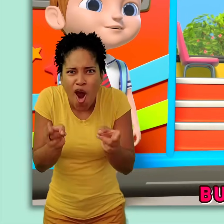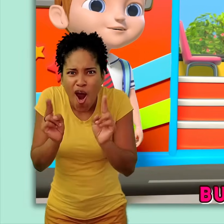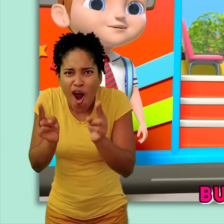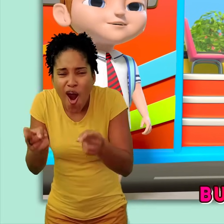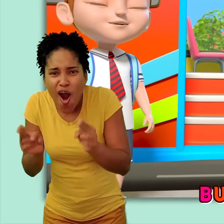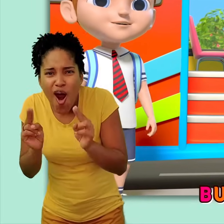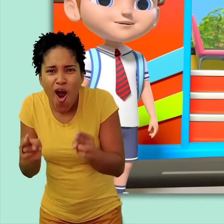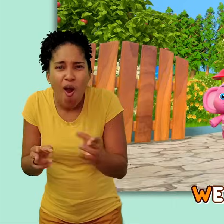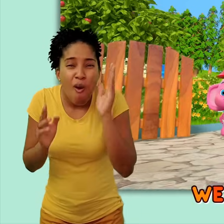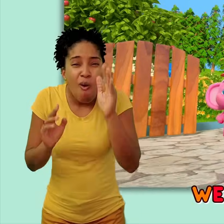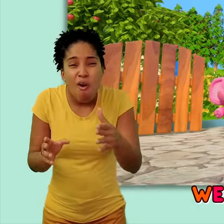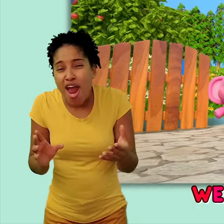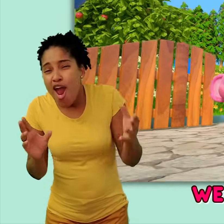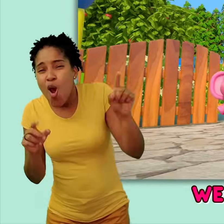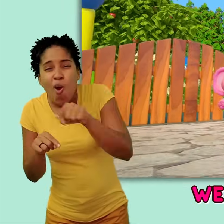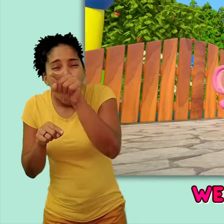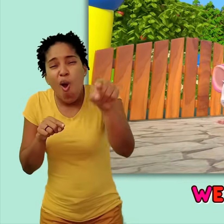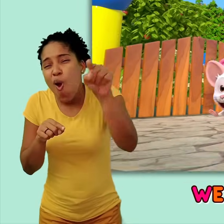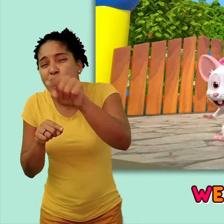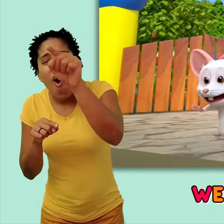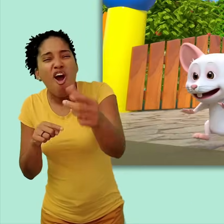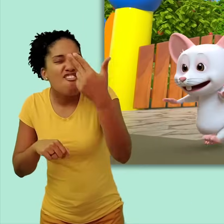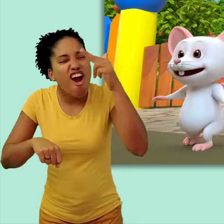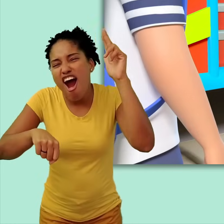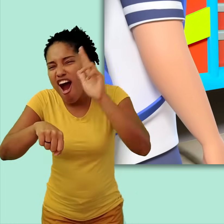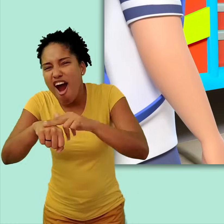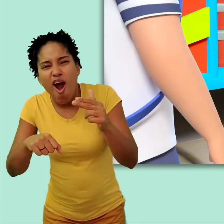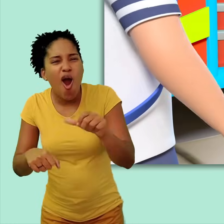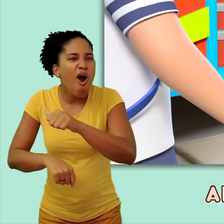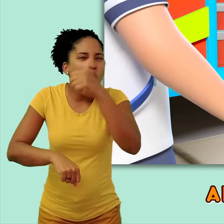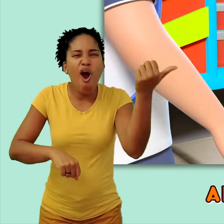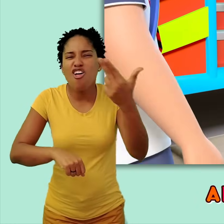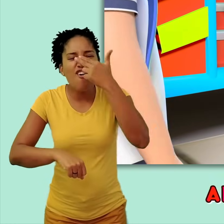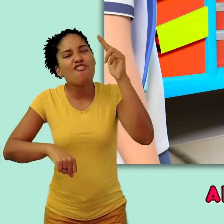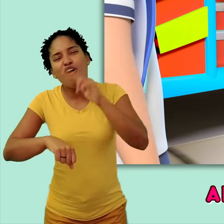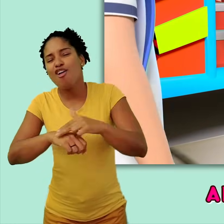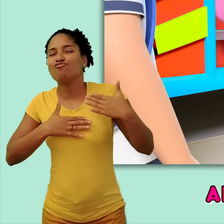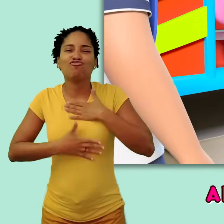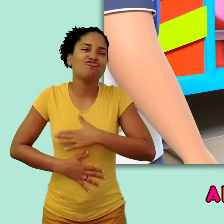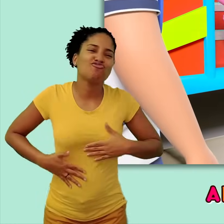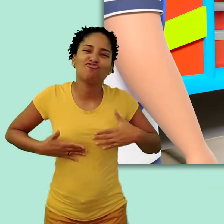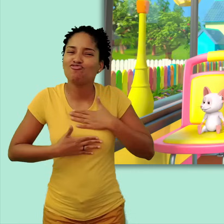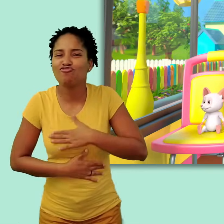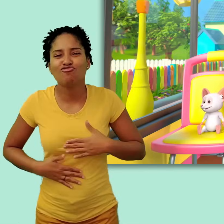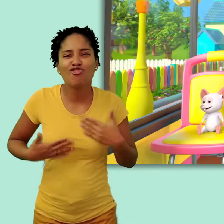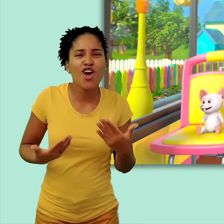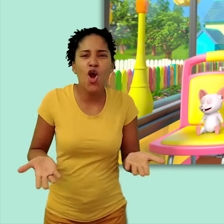Buckle up, everybody! We're in for a fun ride! It's time for another